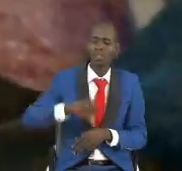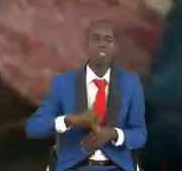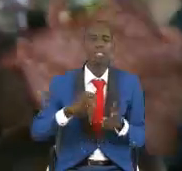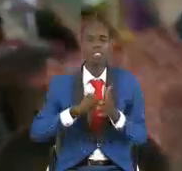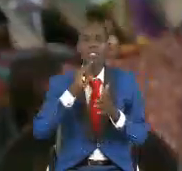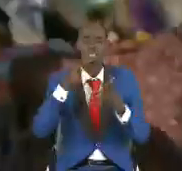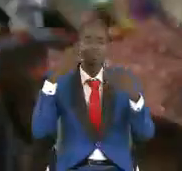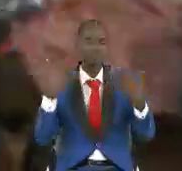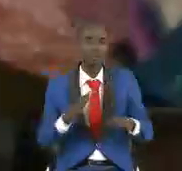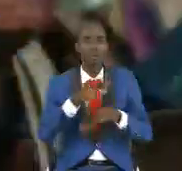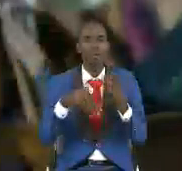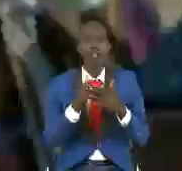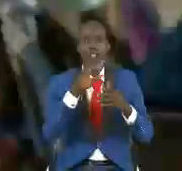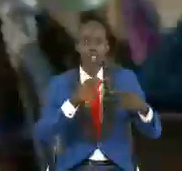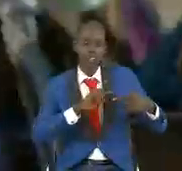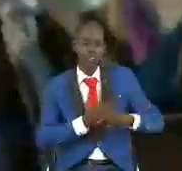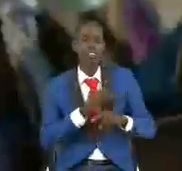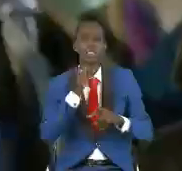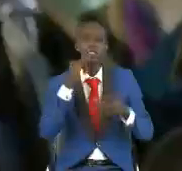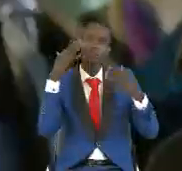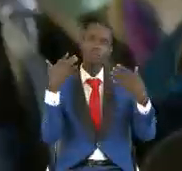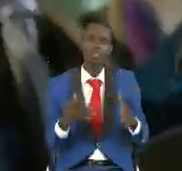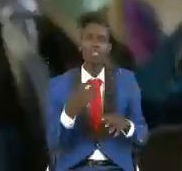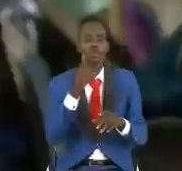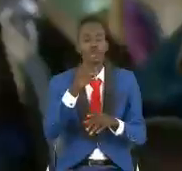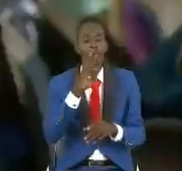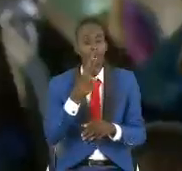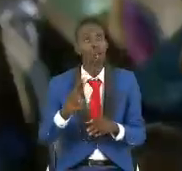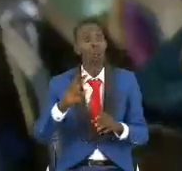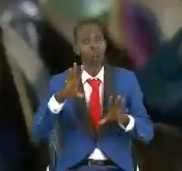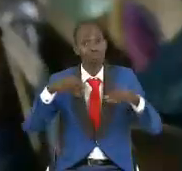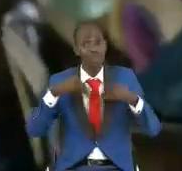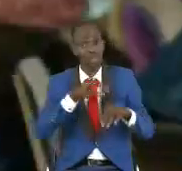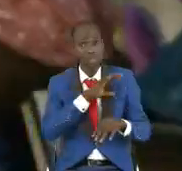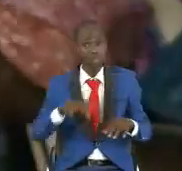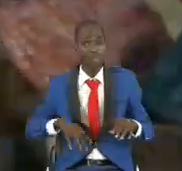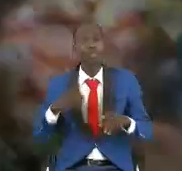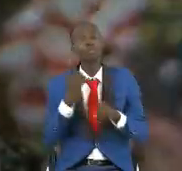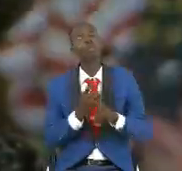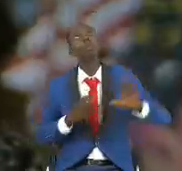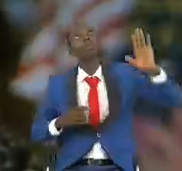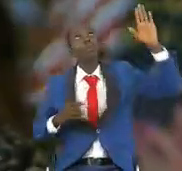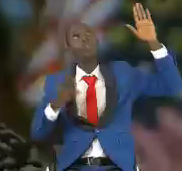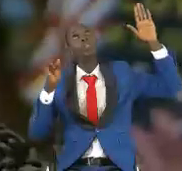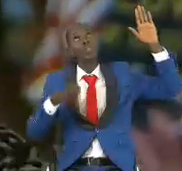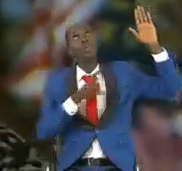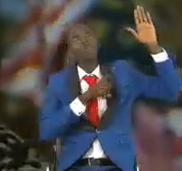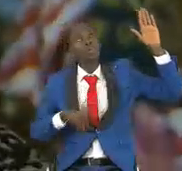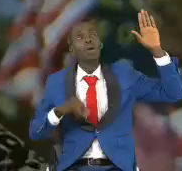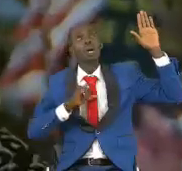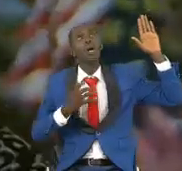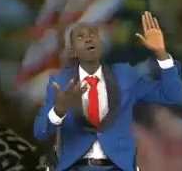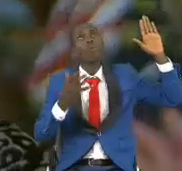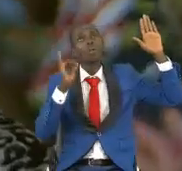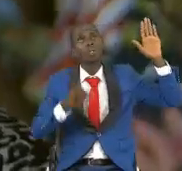life. You're raising up your hand. Stand up now and say, yes, Lord, I want that redemption. Yes, Lord, I want that salvation. Yes,